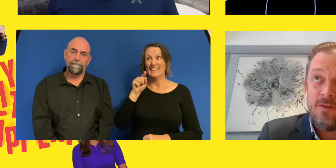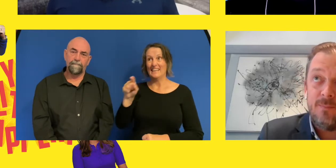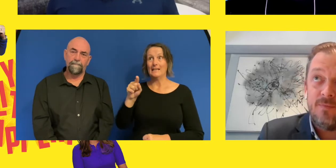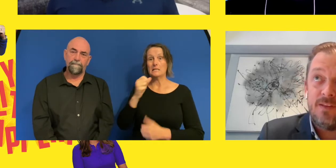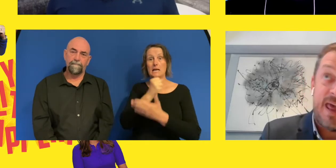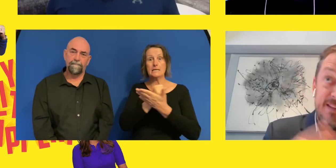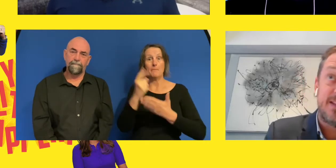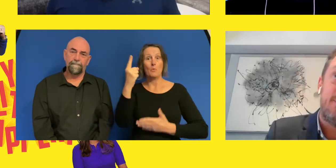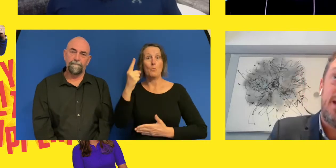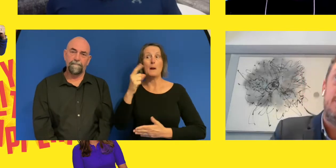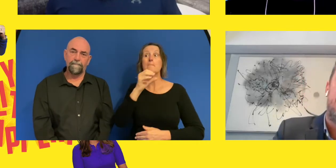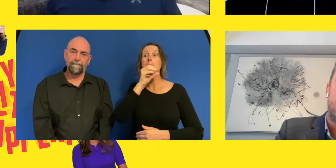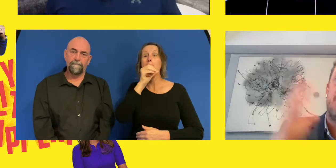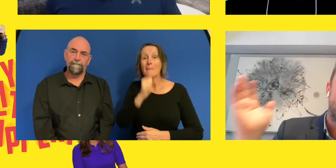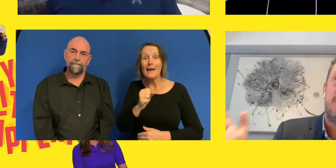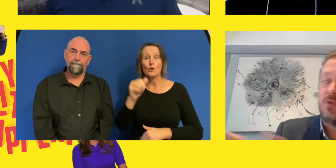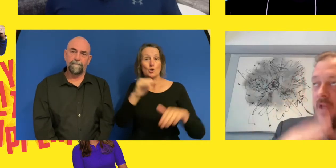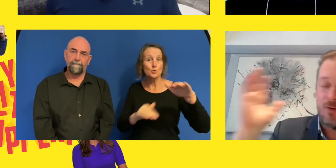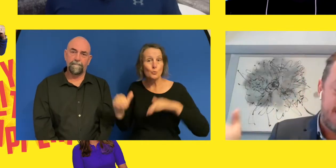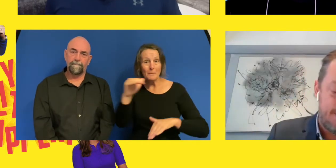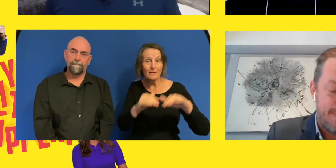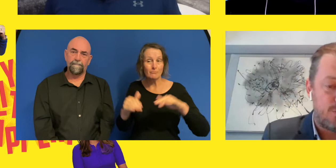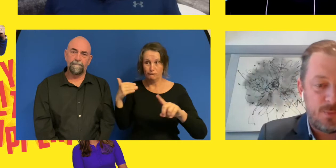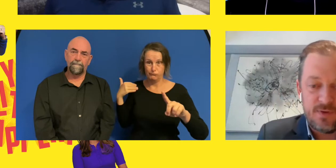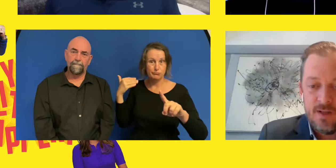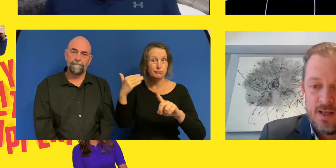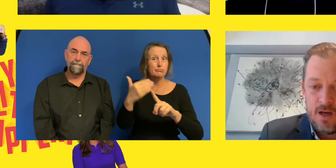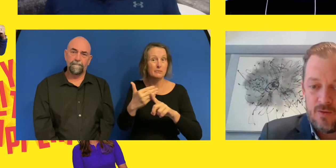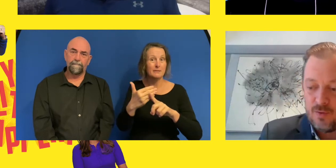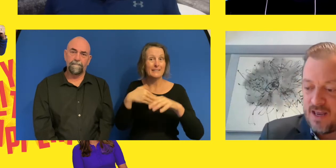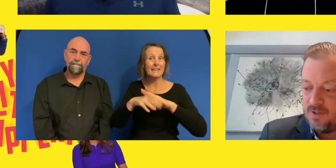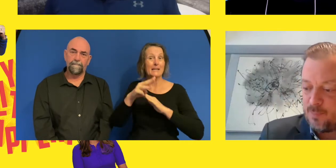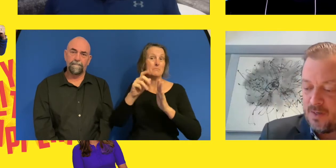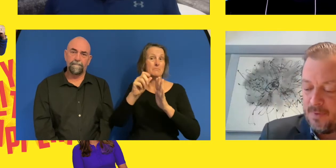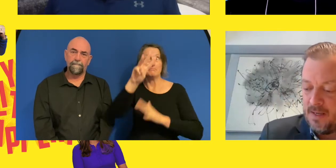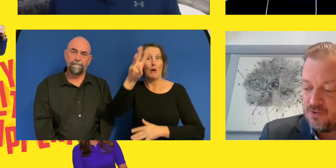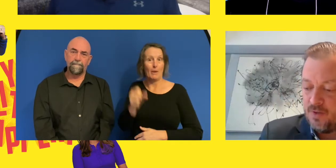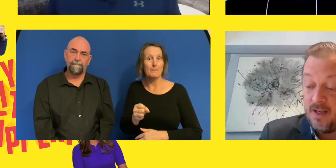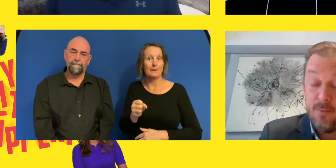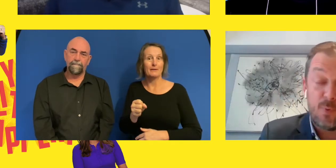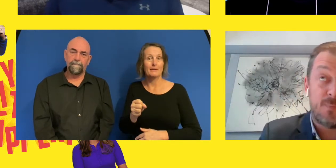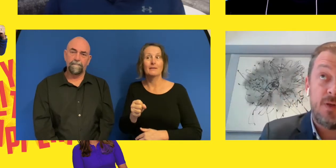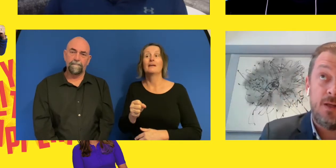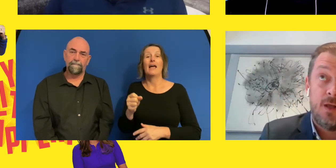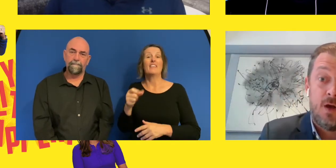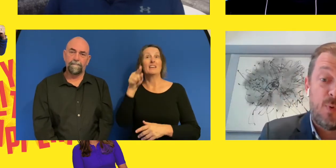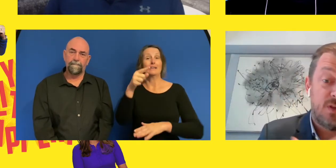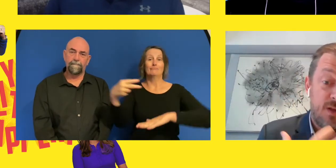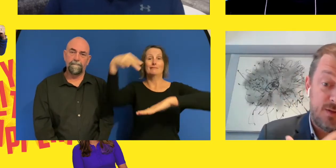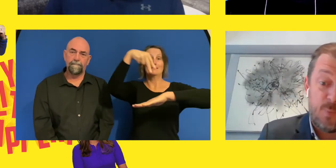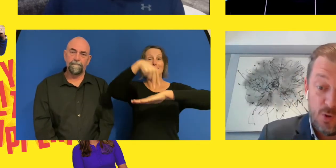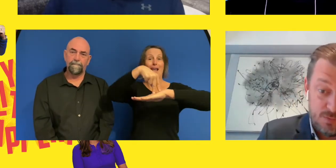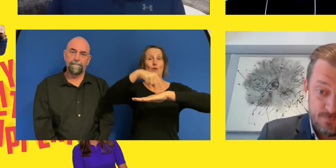made him the most condecorated male swimmer of all time in the Paralympic history. And he brought me